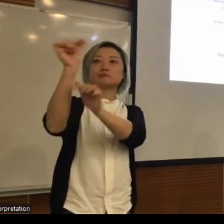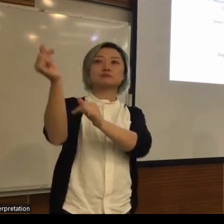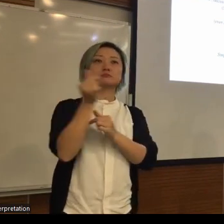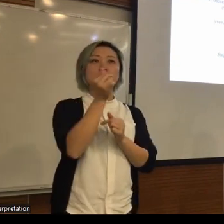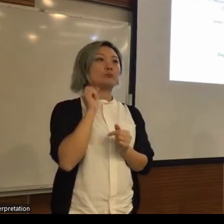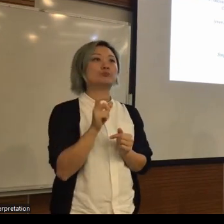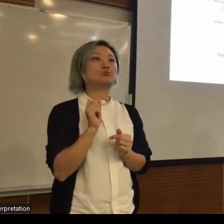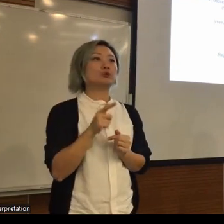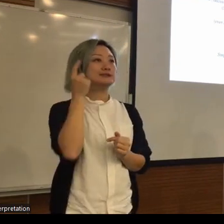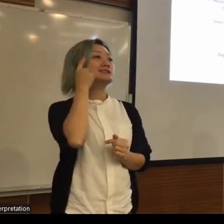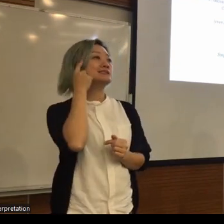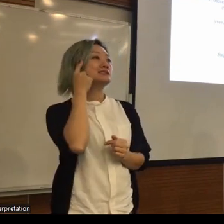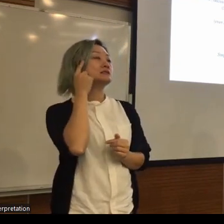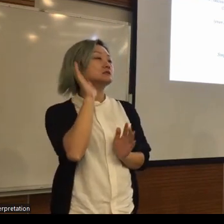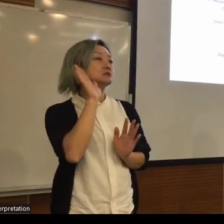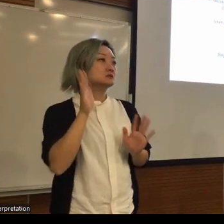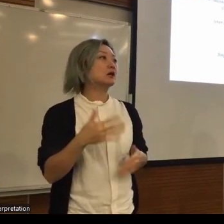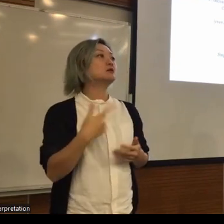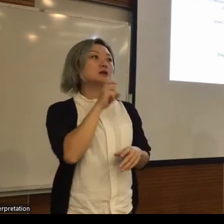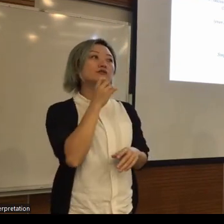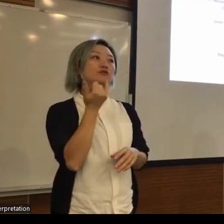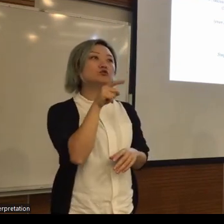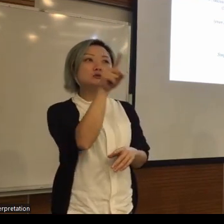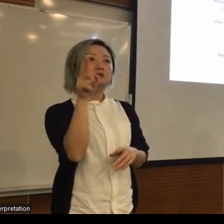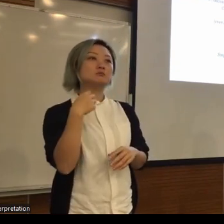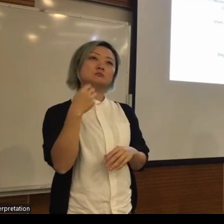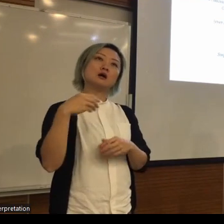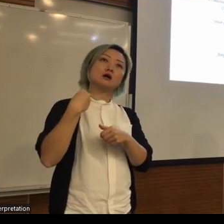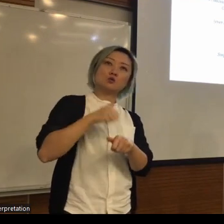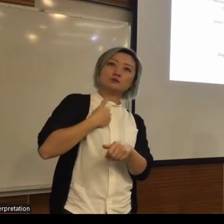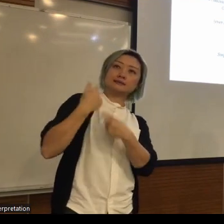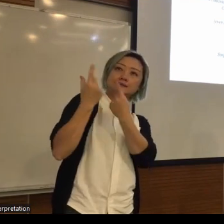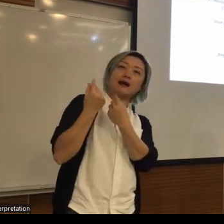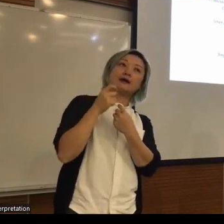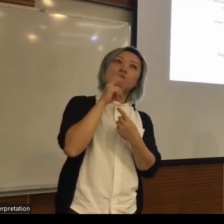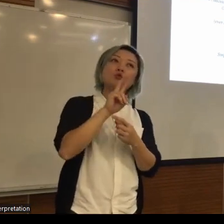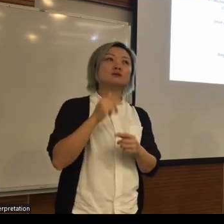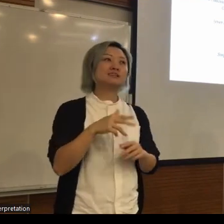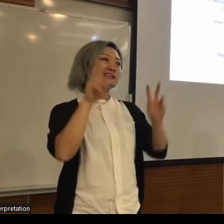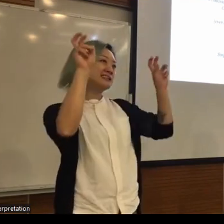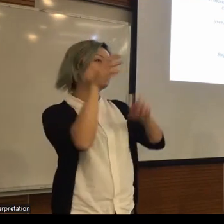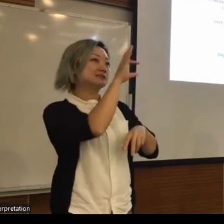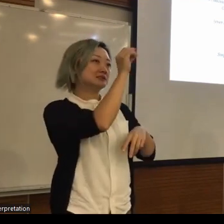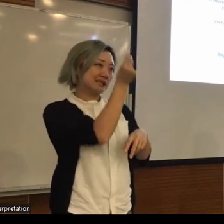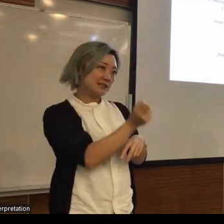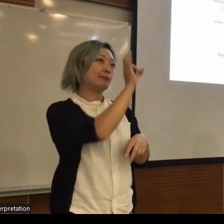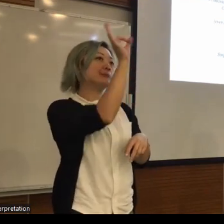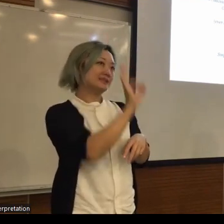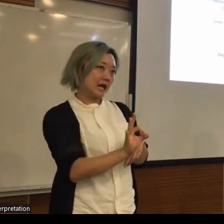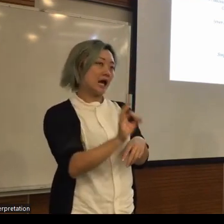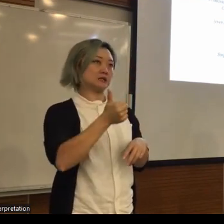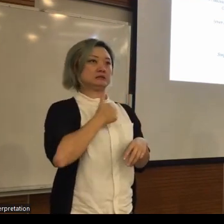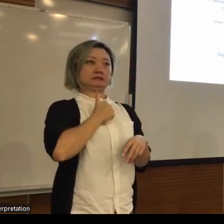simultaneous interpreting. And we were often told that as long as 70% of the source language